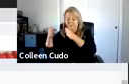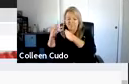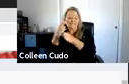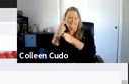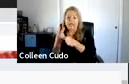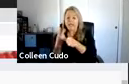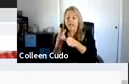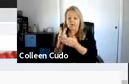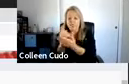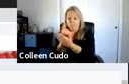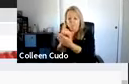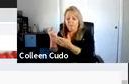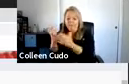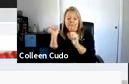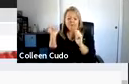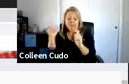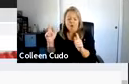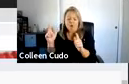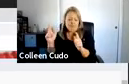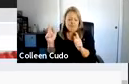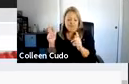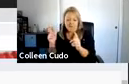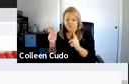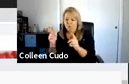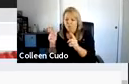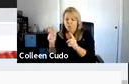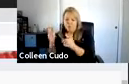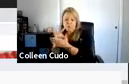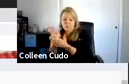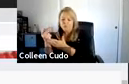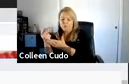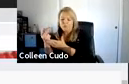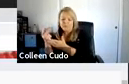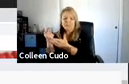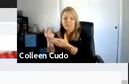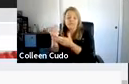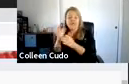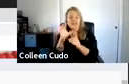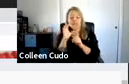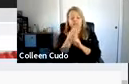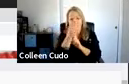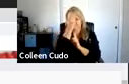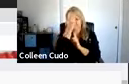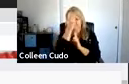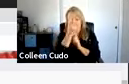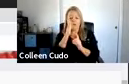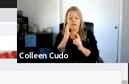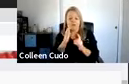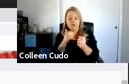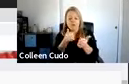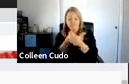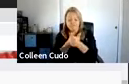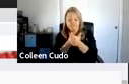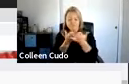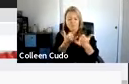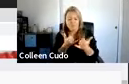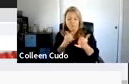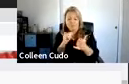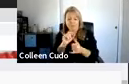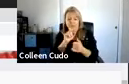the last week or whatever it is you would like to see. And then the case data will update with that